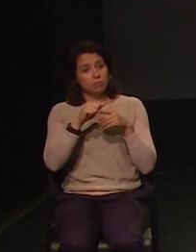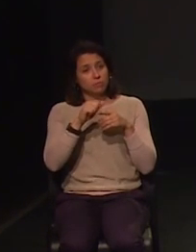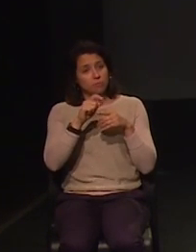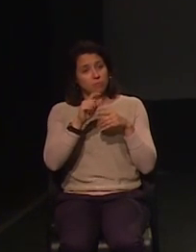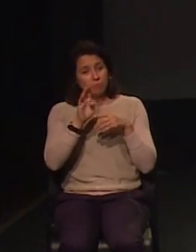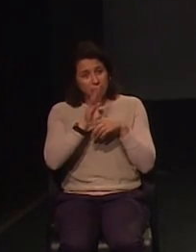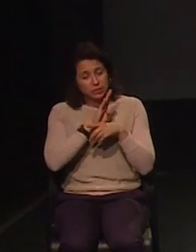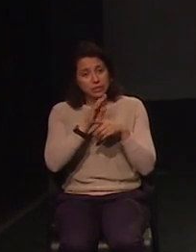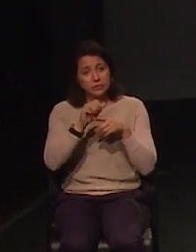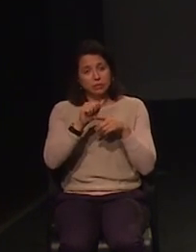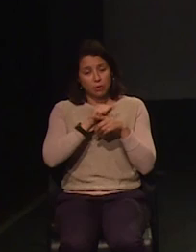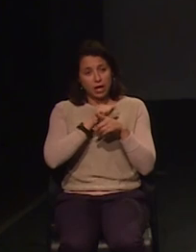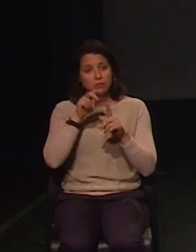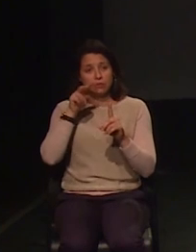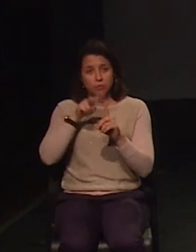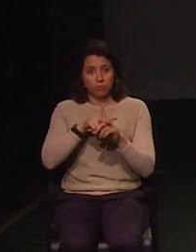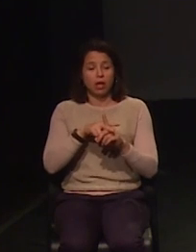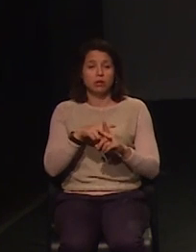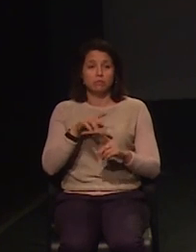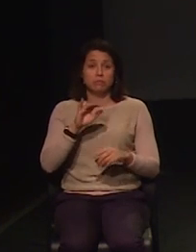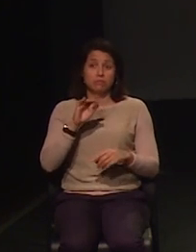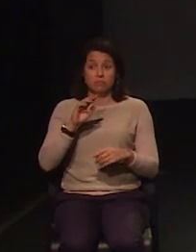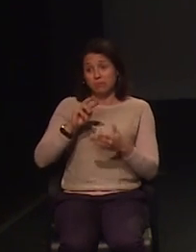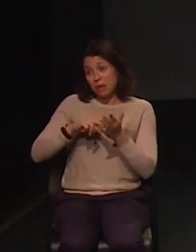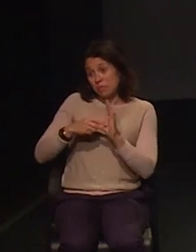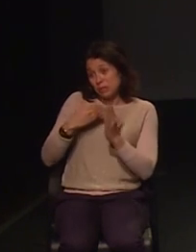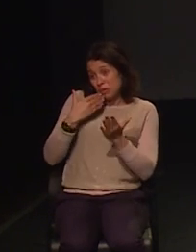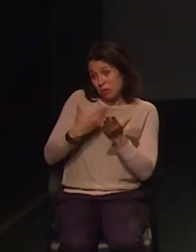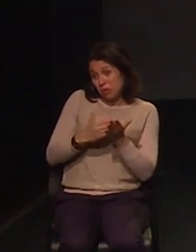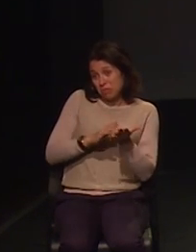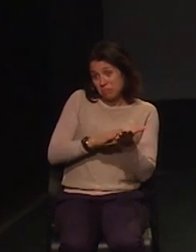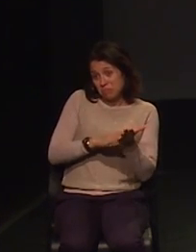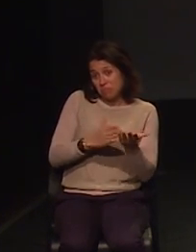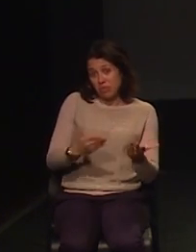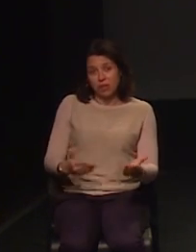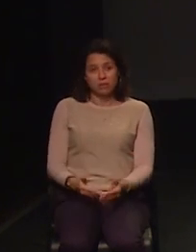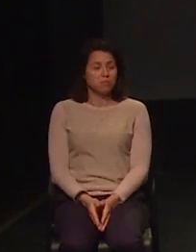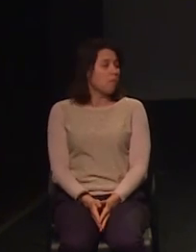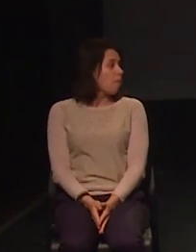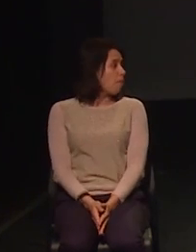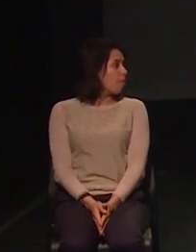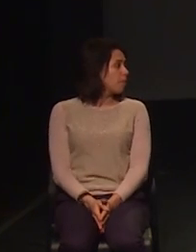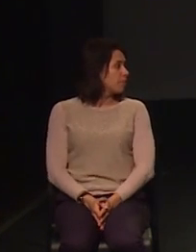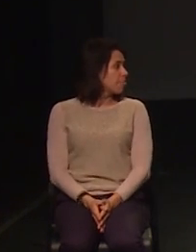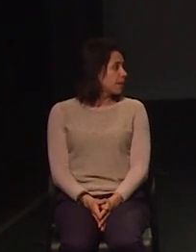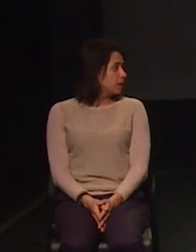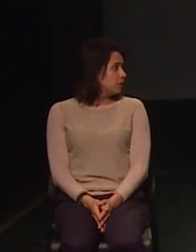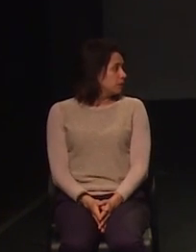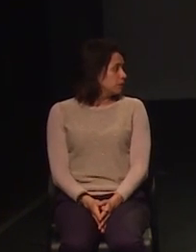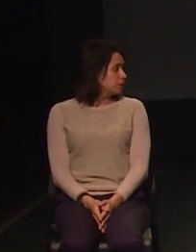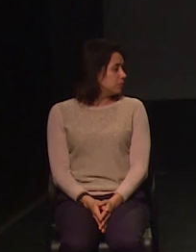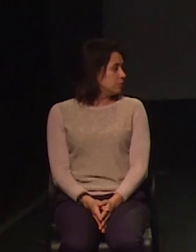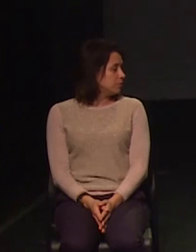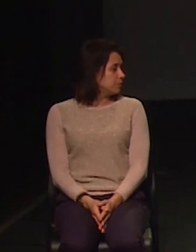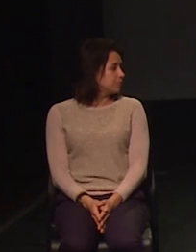and that's a good thing. Maybe I answered a little. Thank you, Ella.